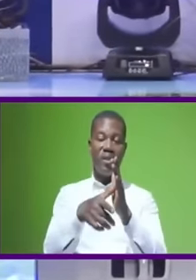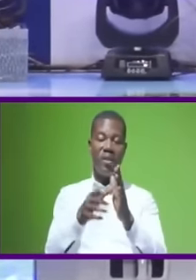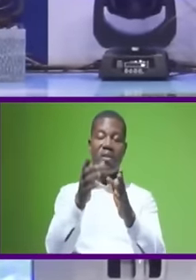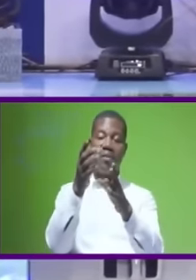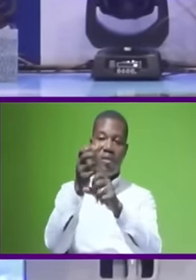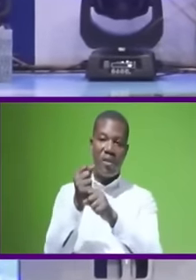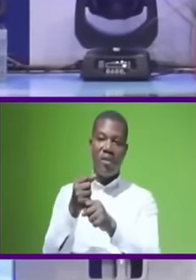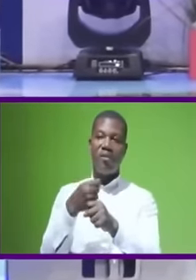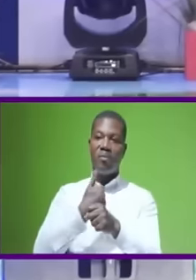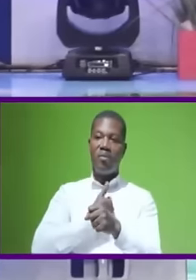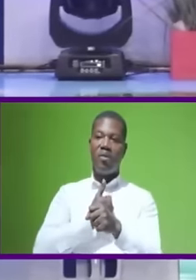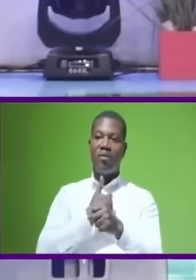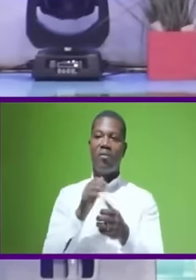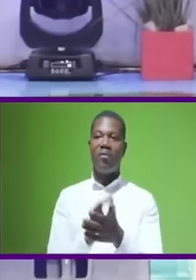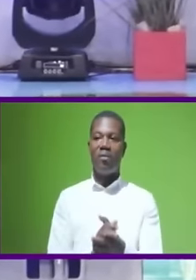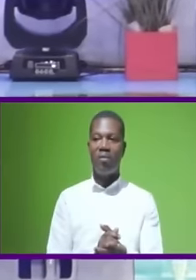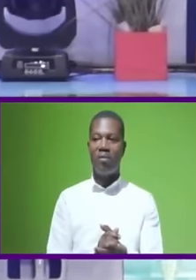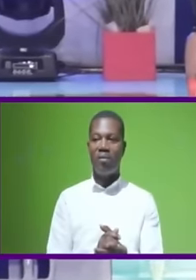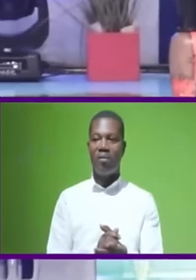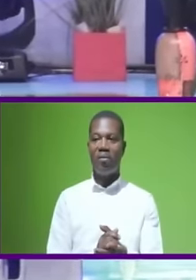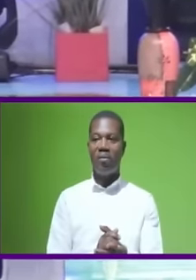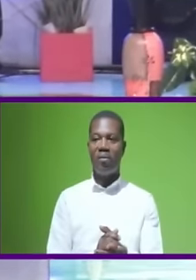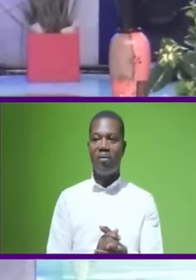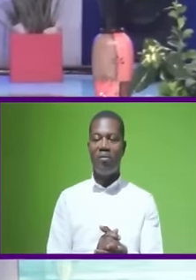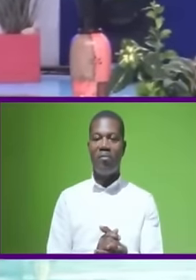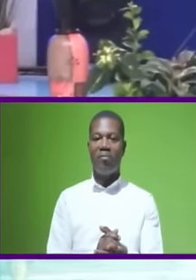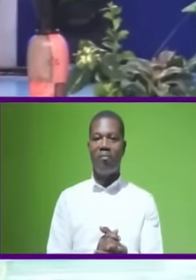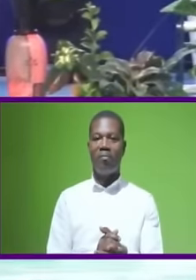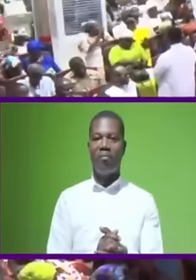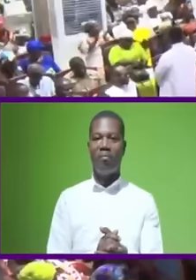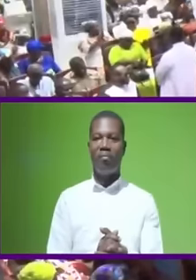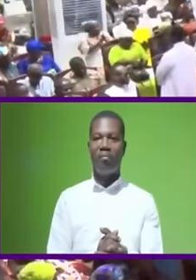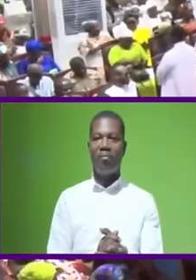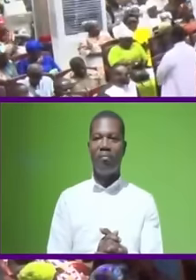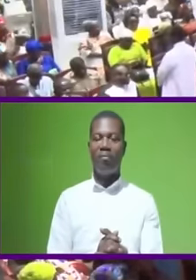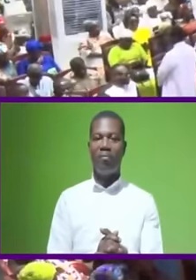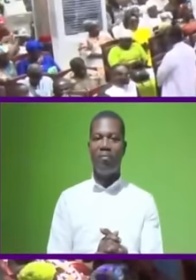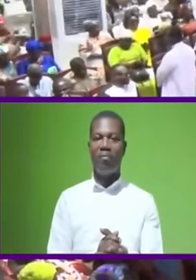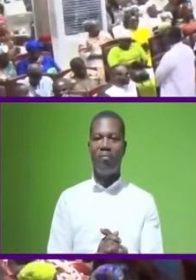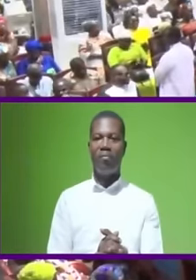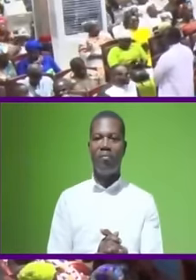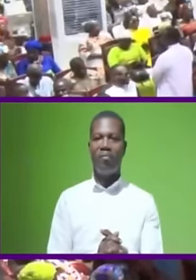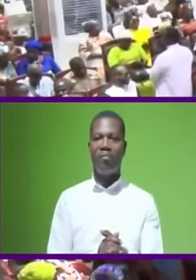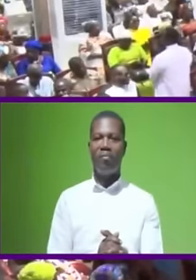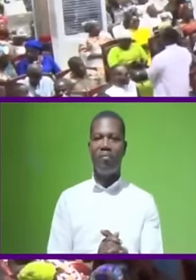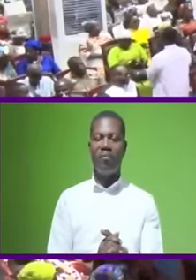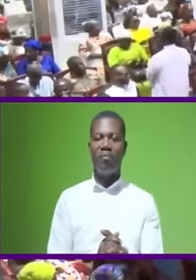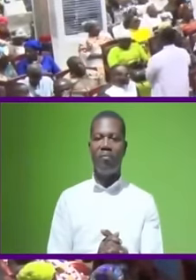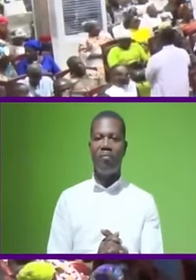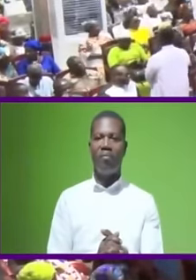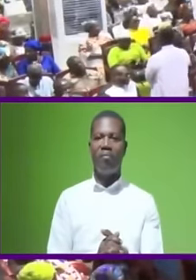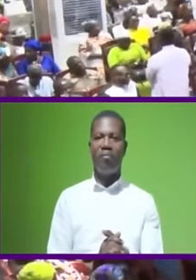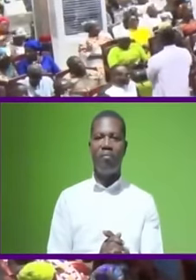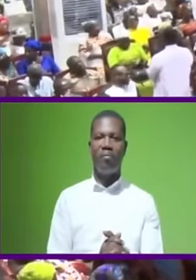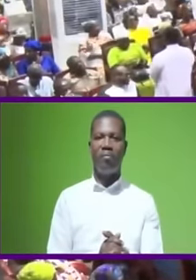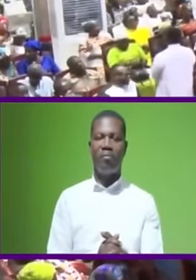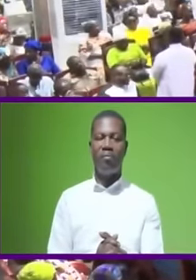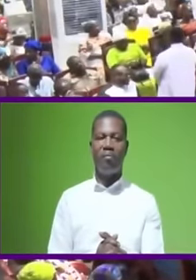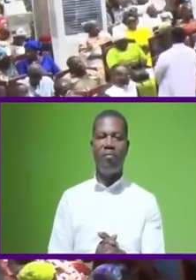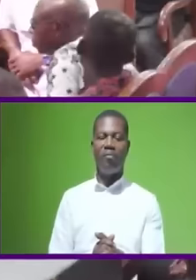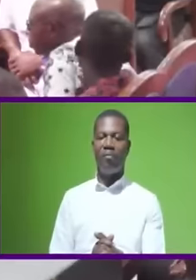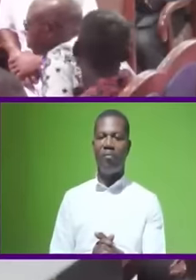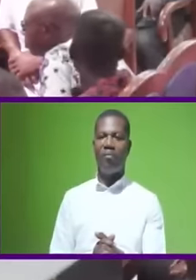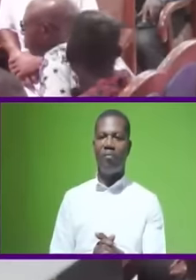me. Many come with the assertion that I want to see papa because I have a gift for him, because through him the Lord has